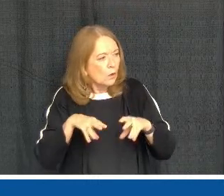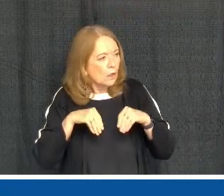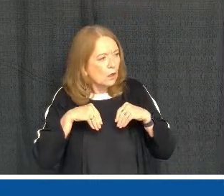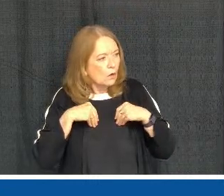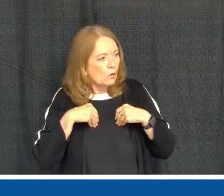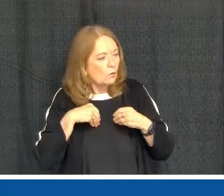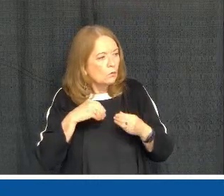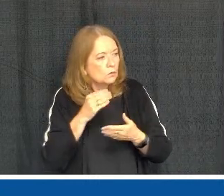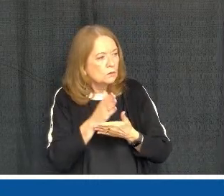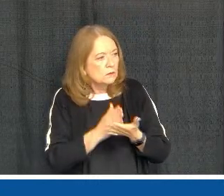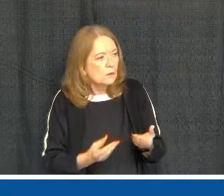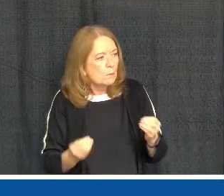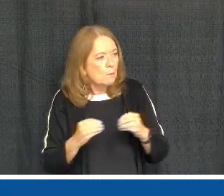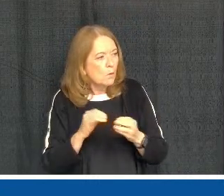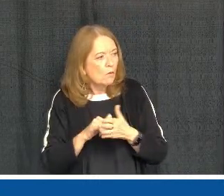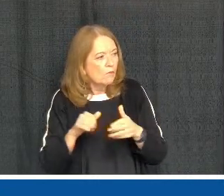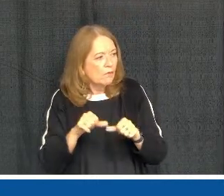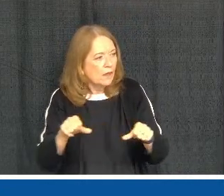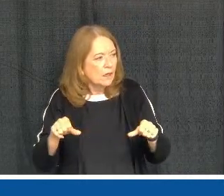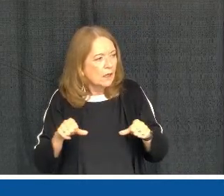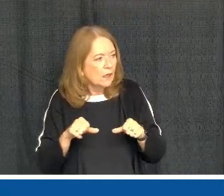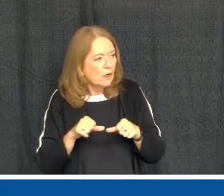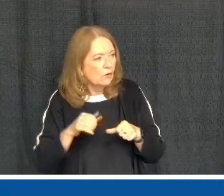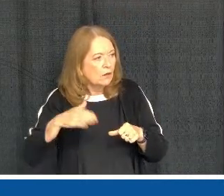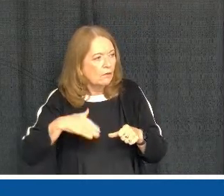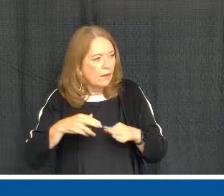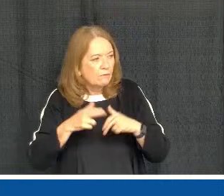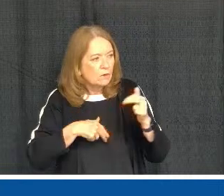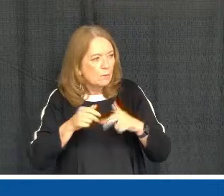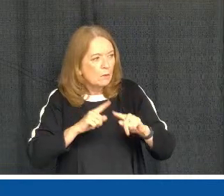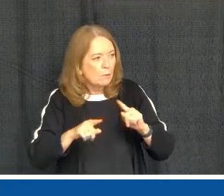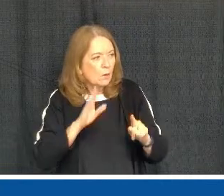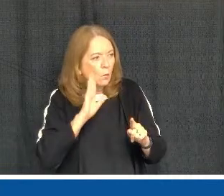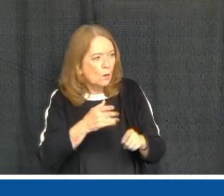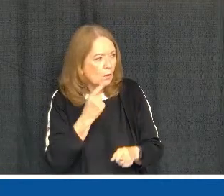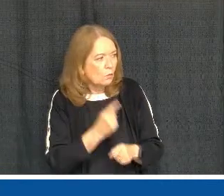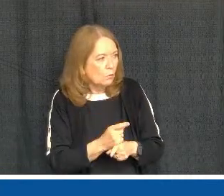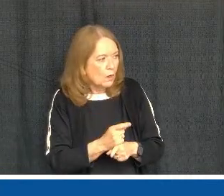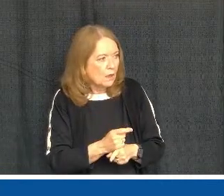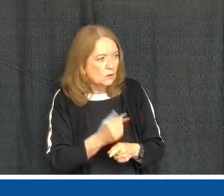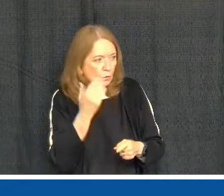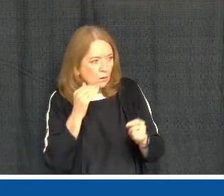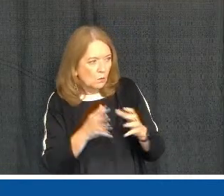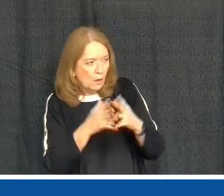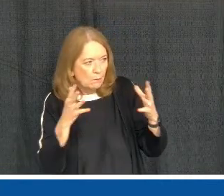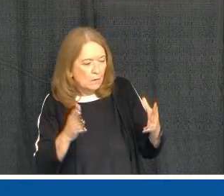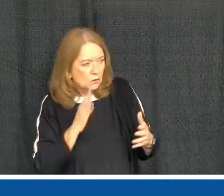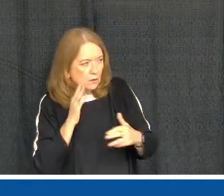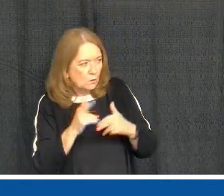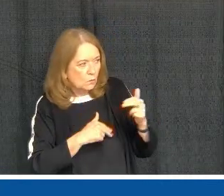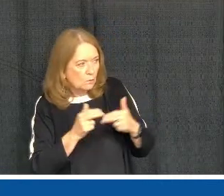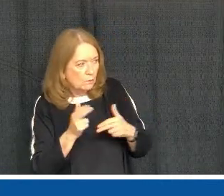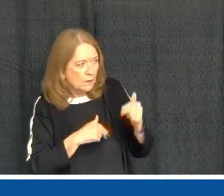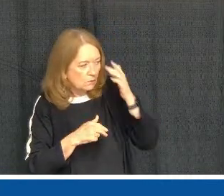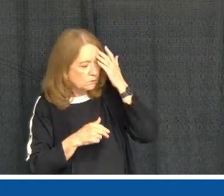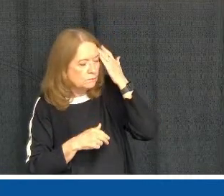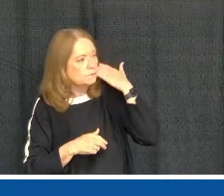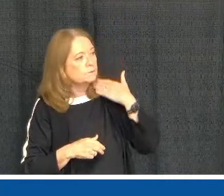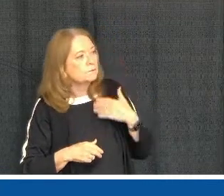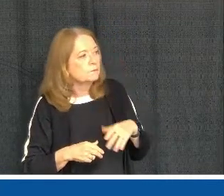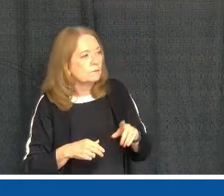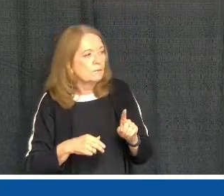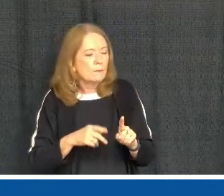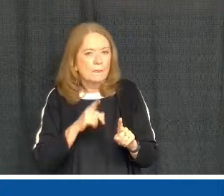some more of that area up there, and they haven't developed, but they're going to develop, right? Do we know how much they're going to develop, they're going to put on it? There's